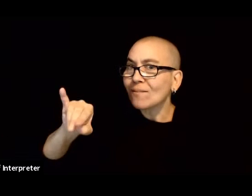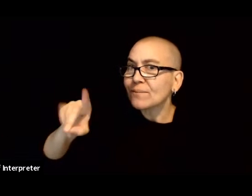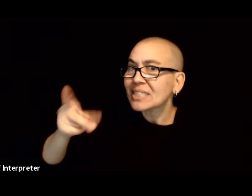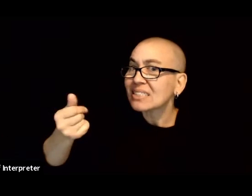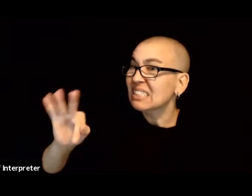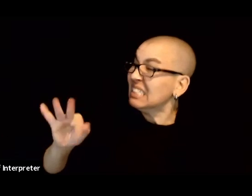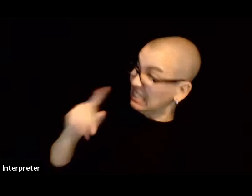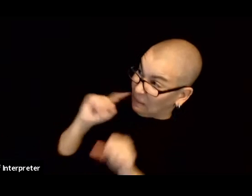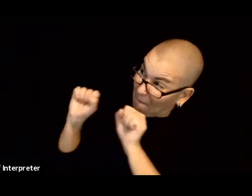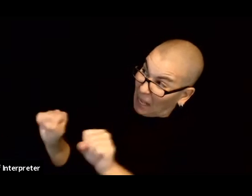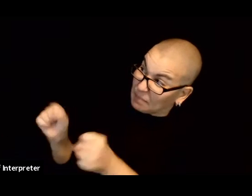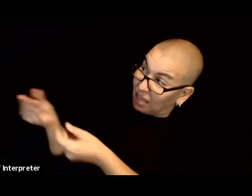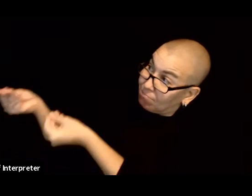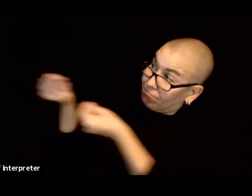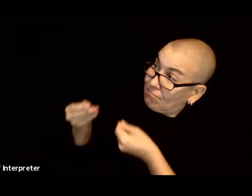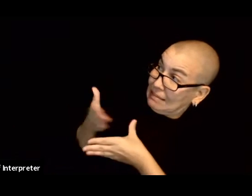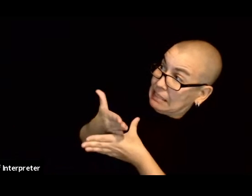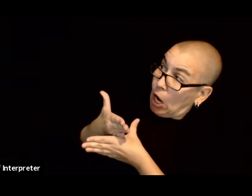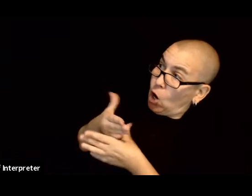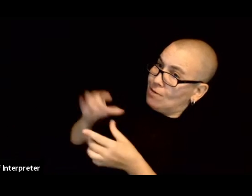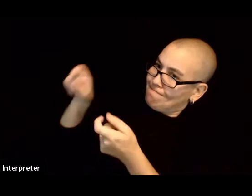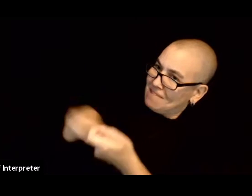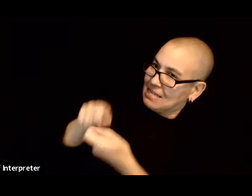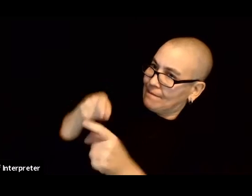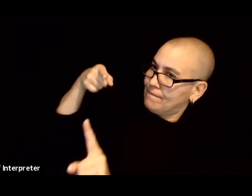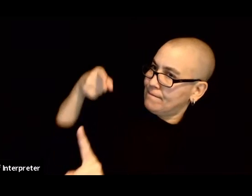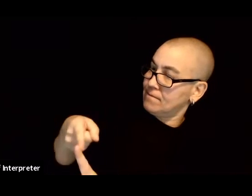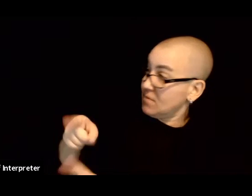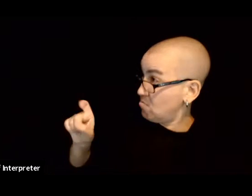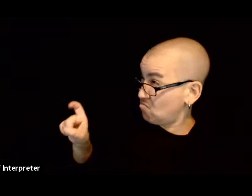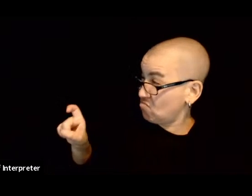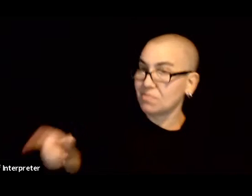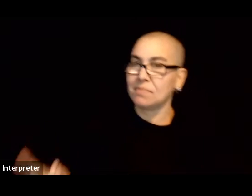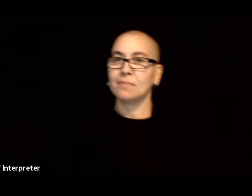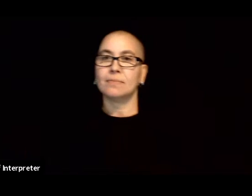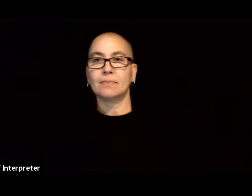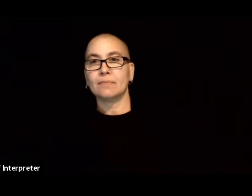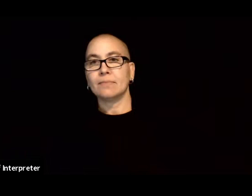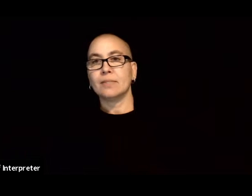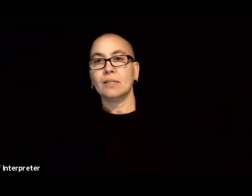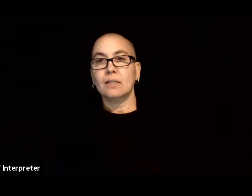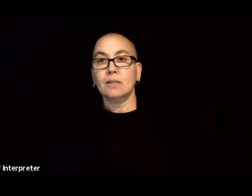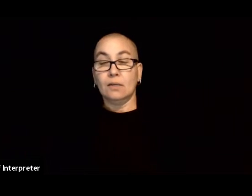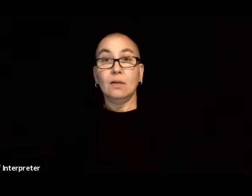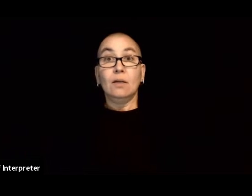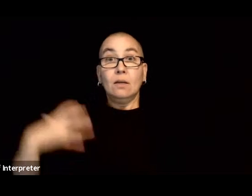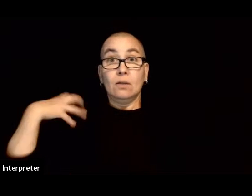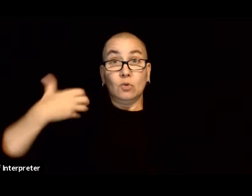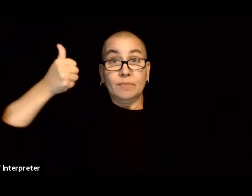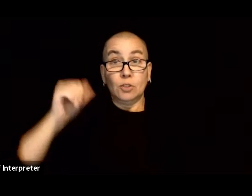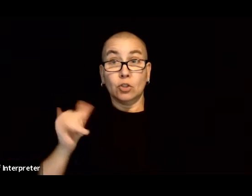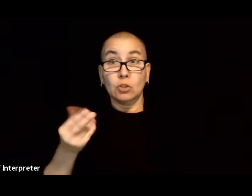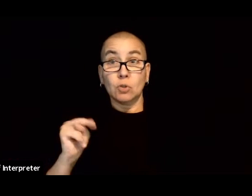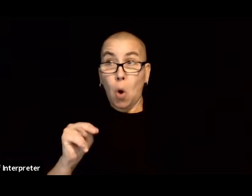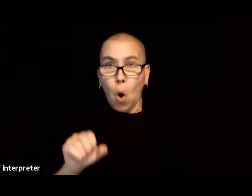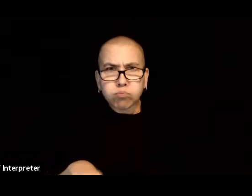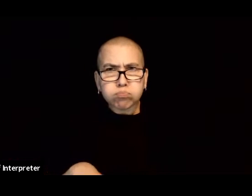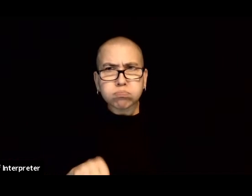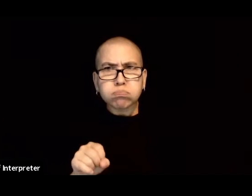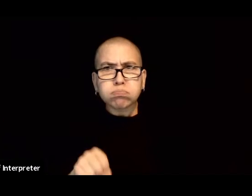Mohammed, we certainly can get you that detail. I don't know, Chris, if you have that right at your fingertips or whether we can provide that